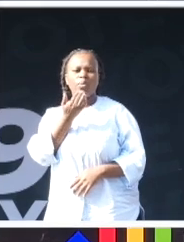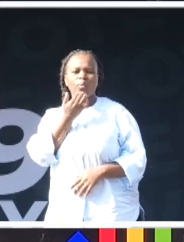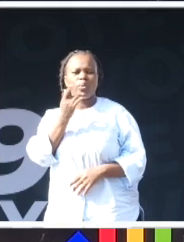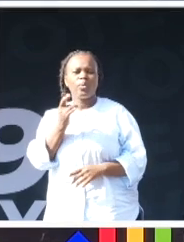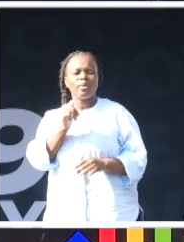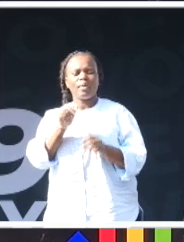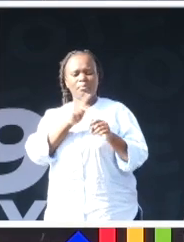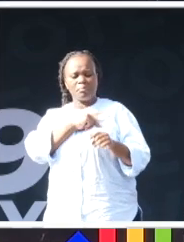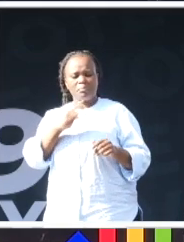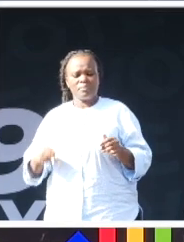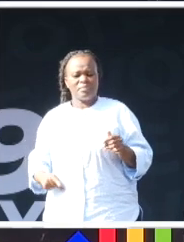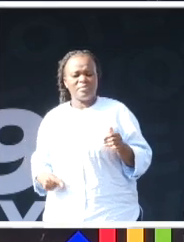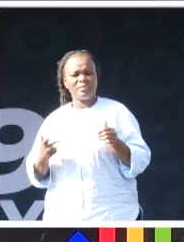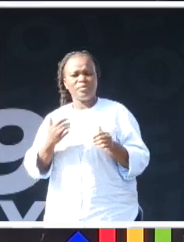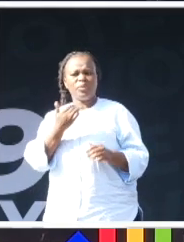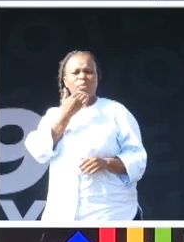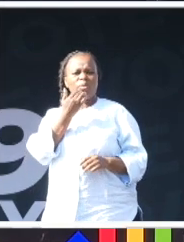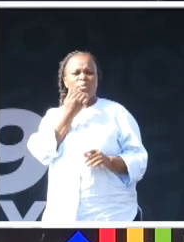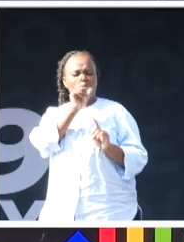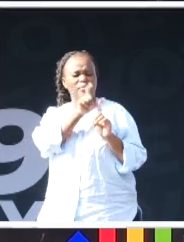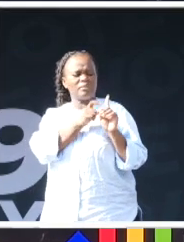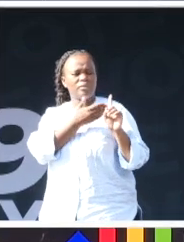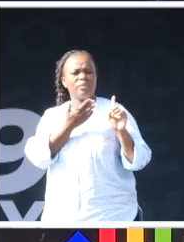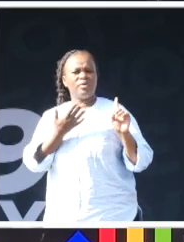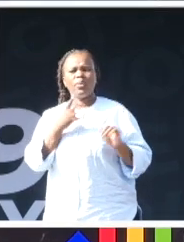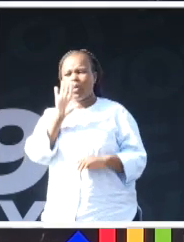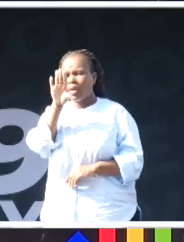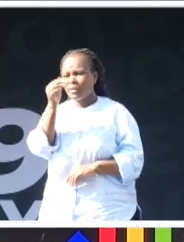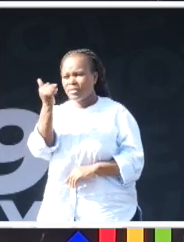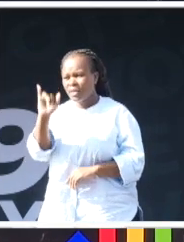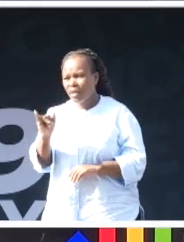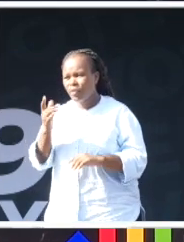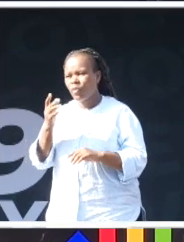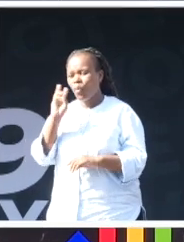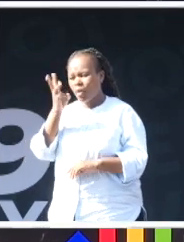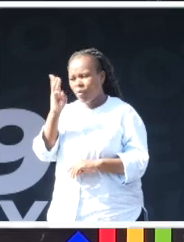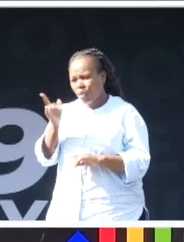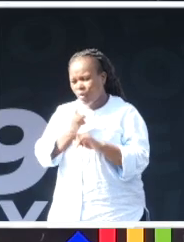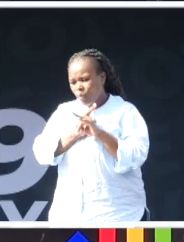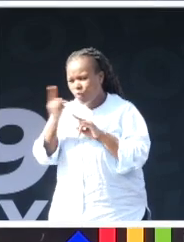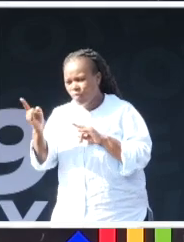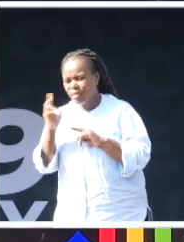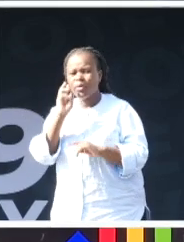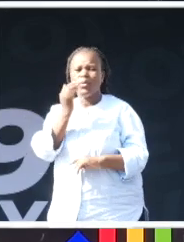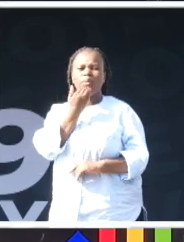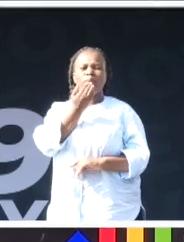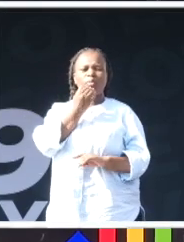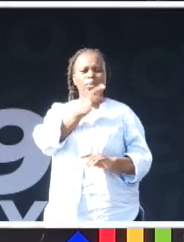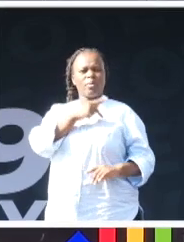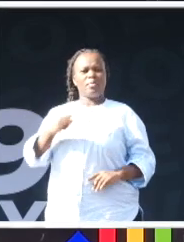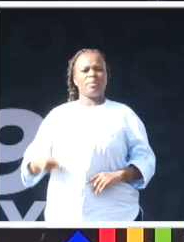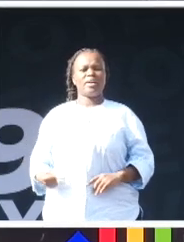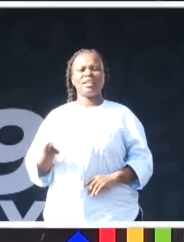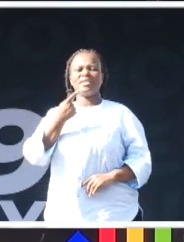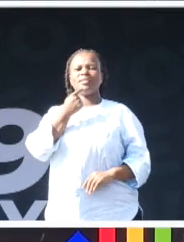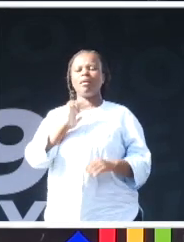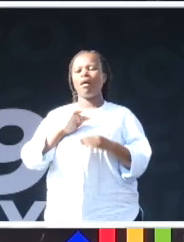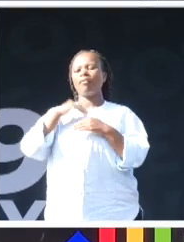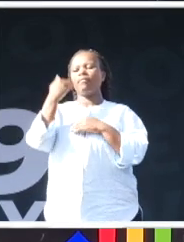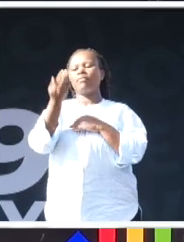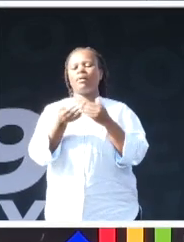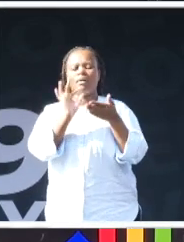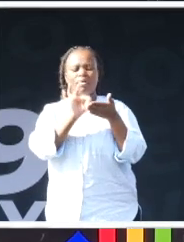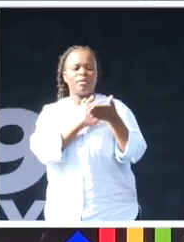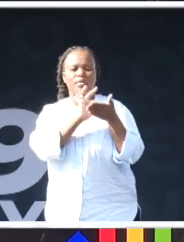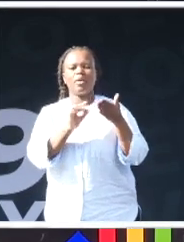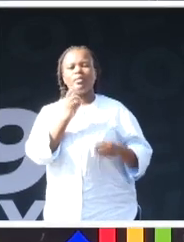They don't know. You ask them, so if you win, who's going to be your president? They say, we'll see after the elections. Thina